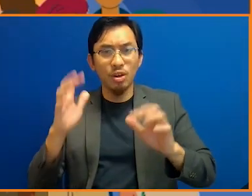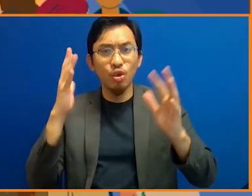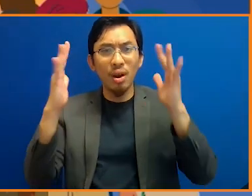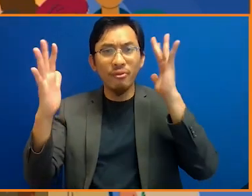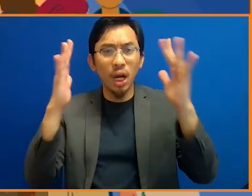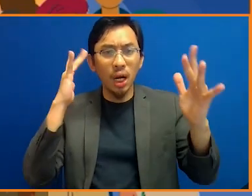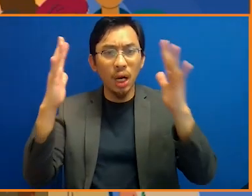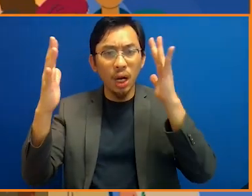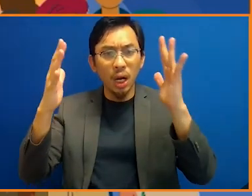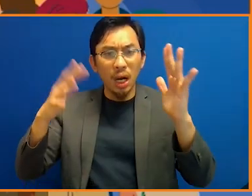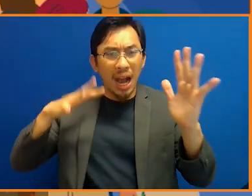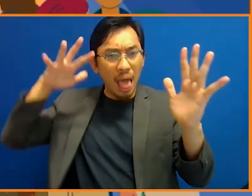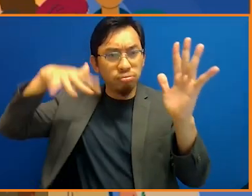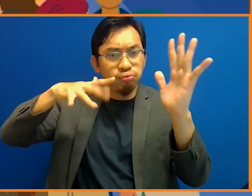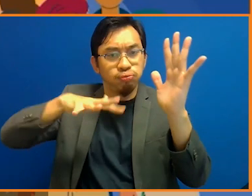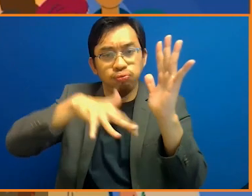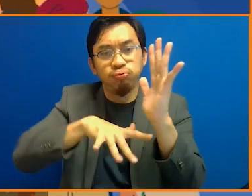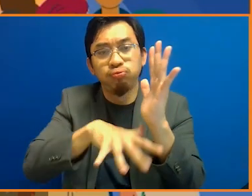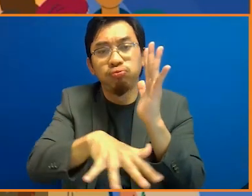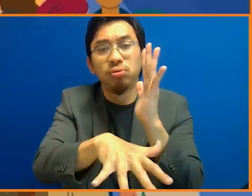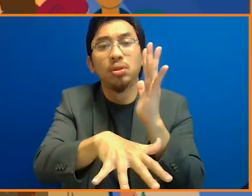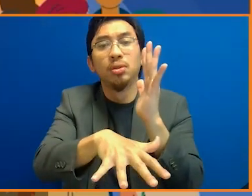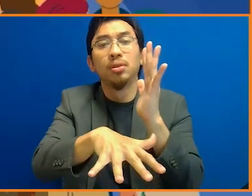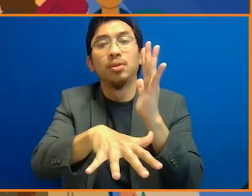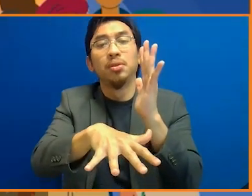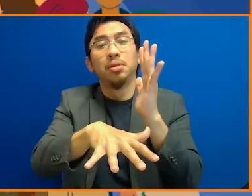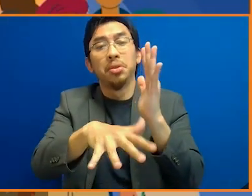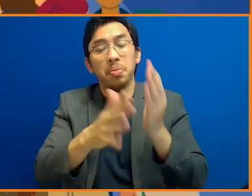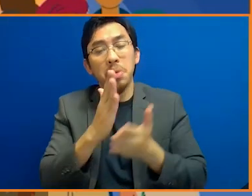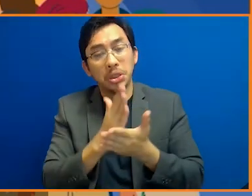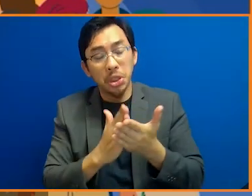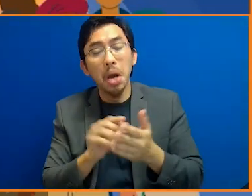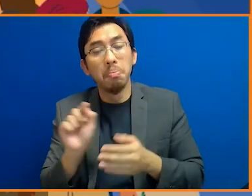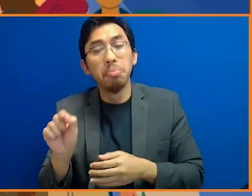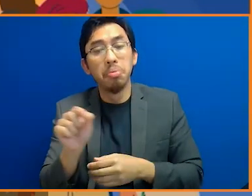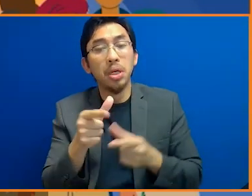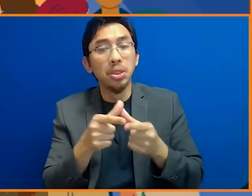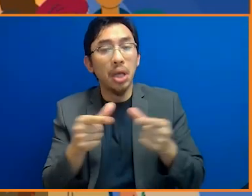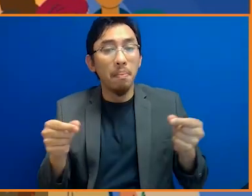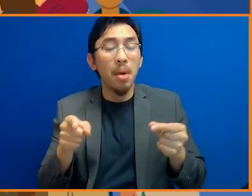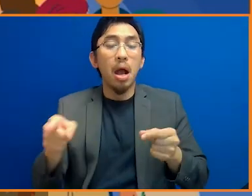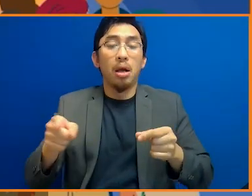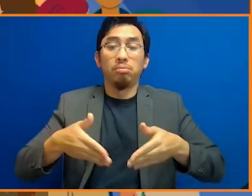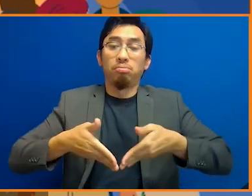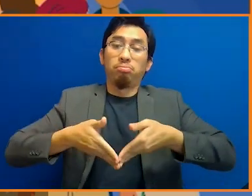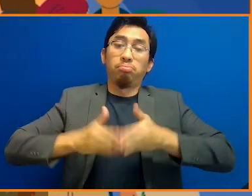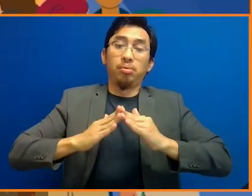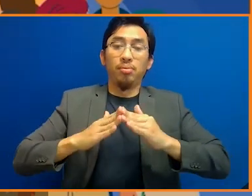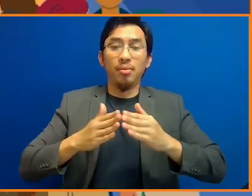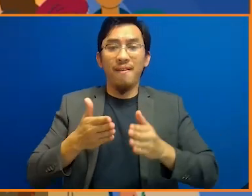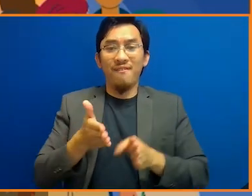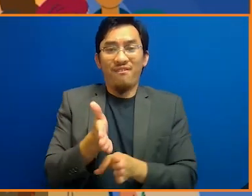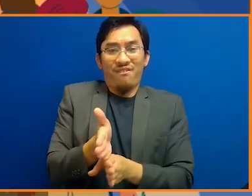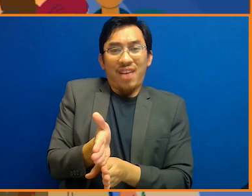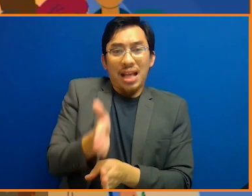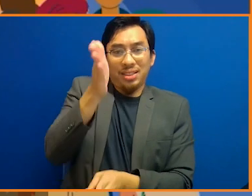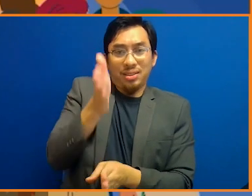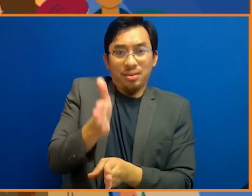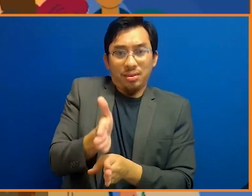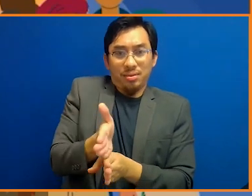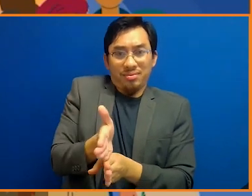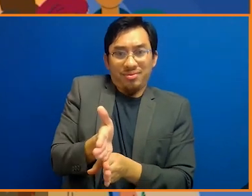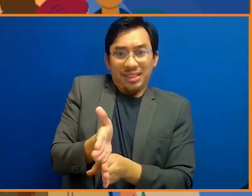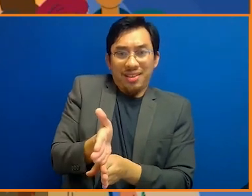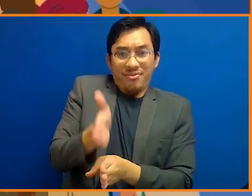go through river, and it can reach to the city or town behind. So in some area, in Japan, we